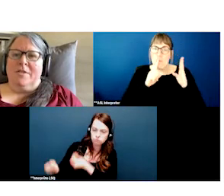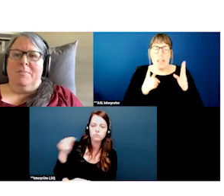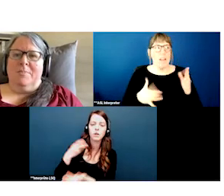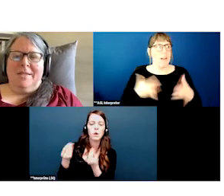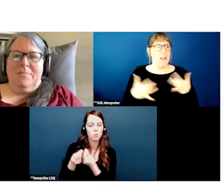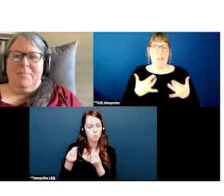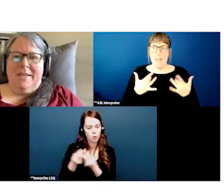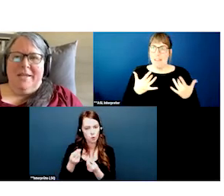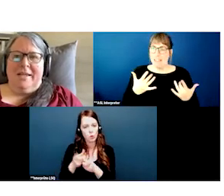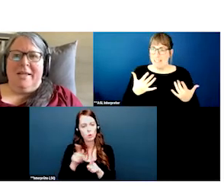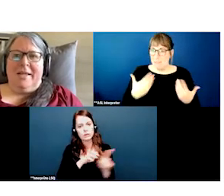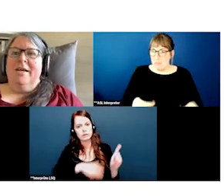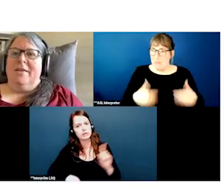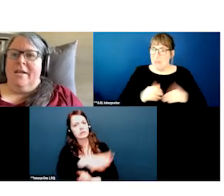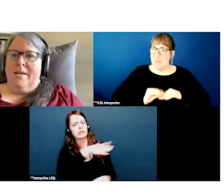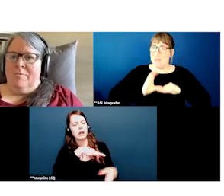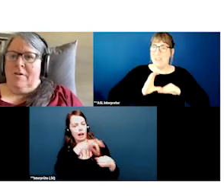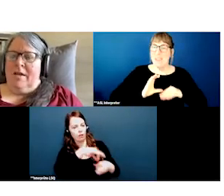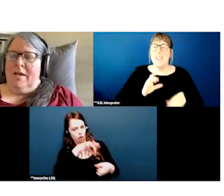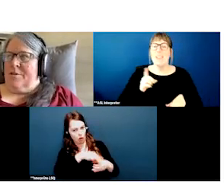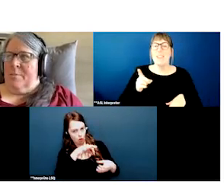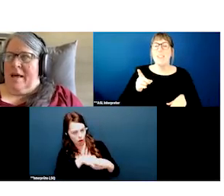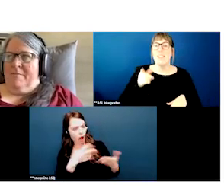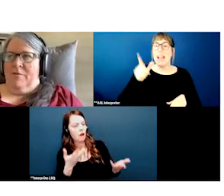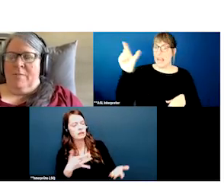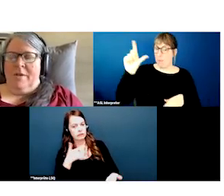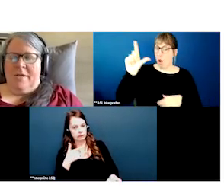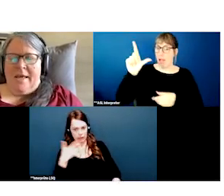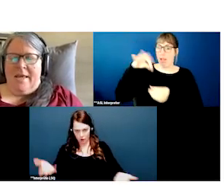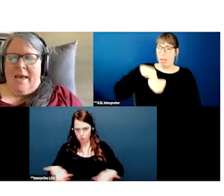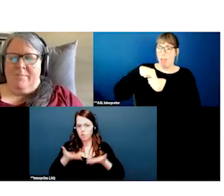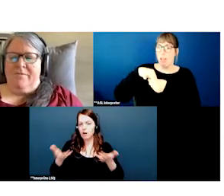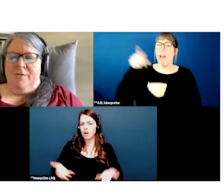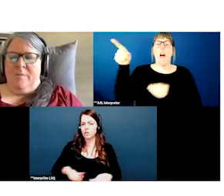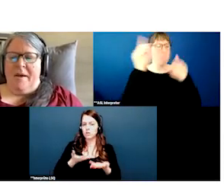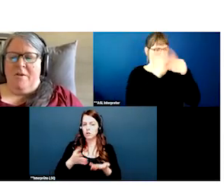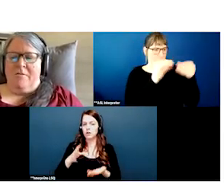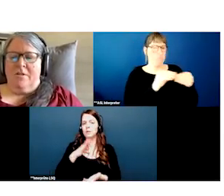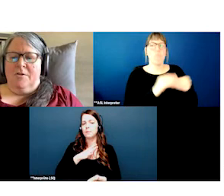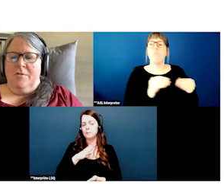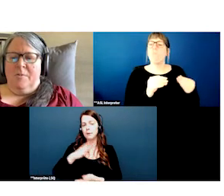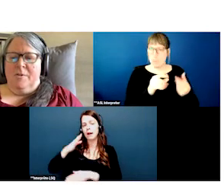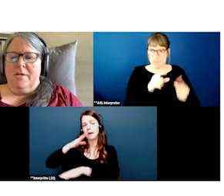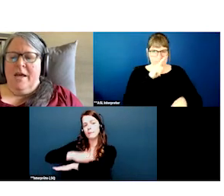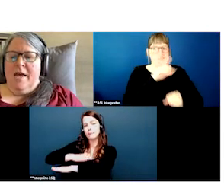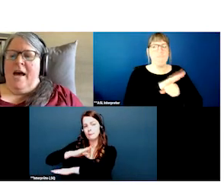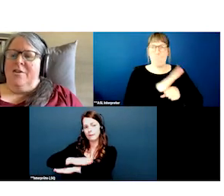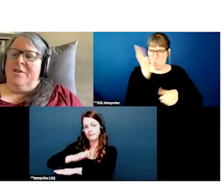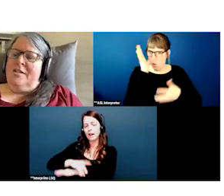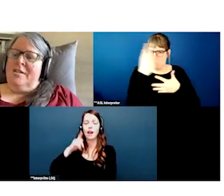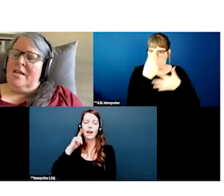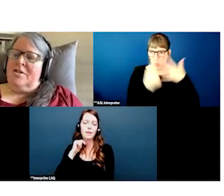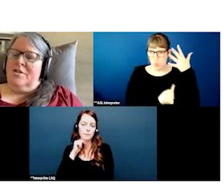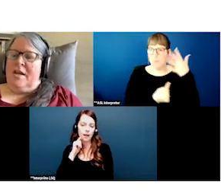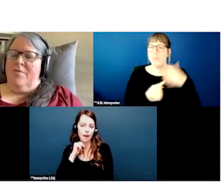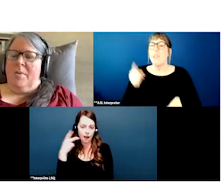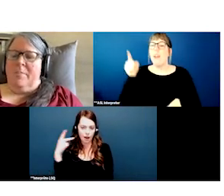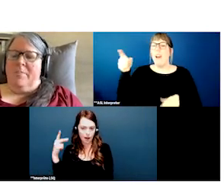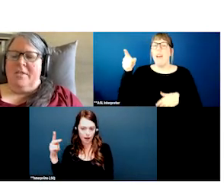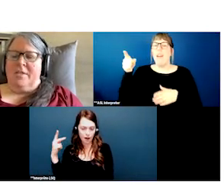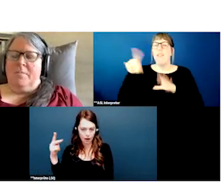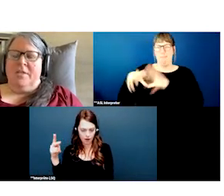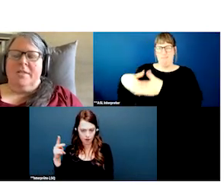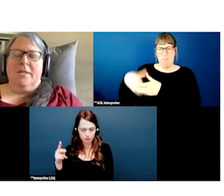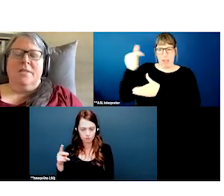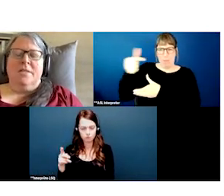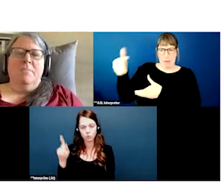encouraging, obviously, particularly the Liberal election platform as they came to form the minority government. And on International Day for